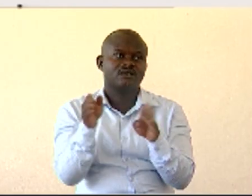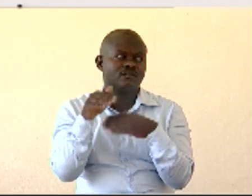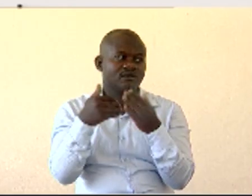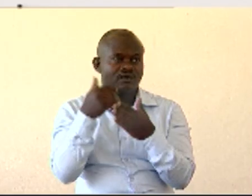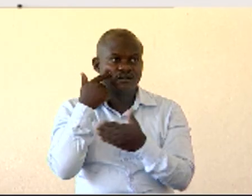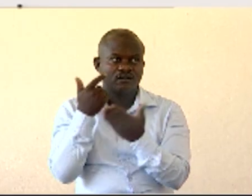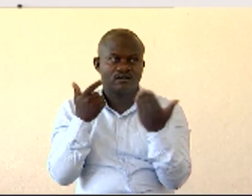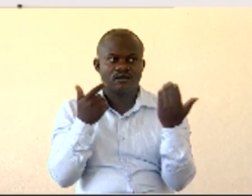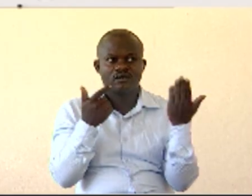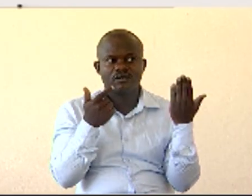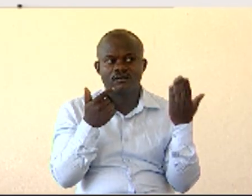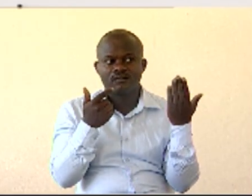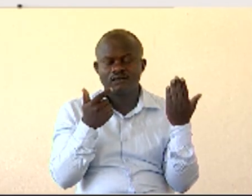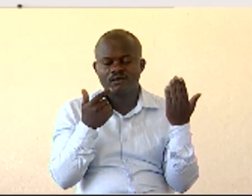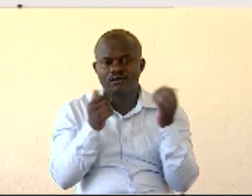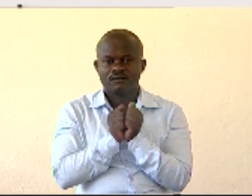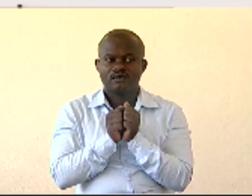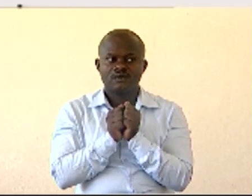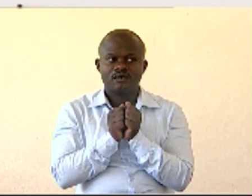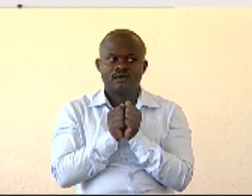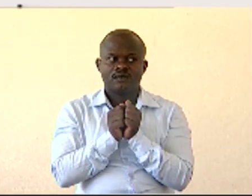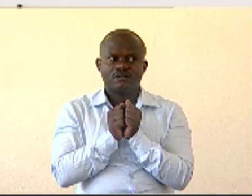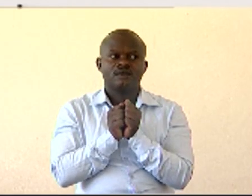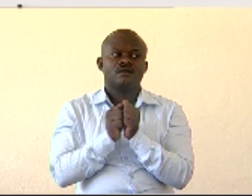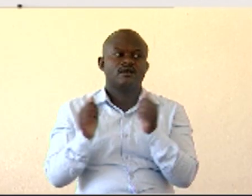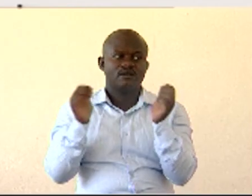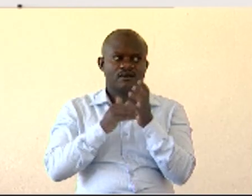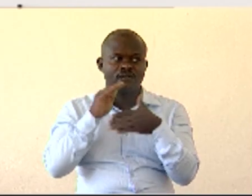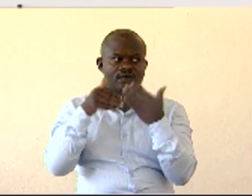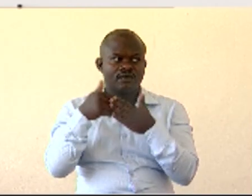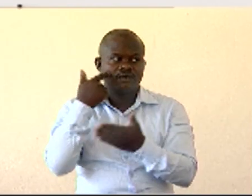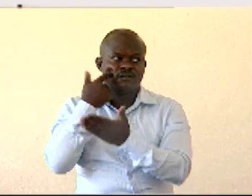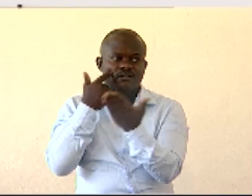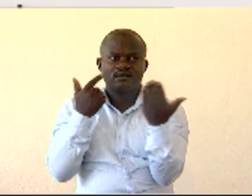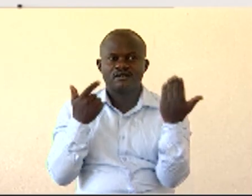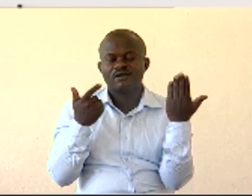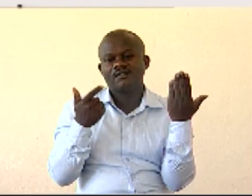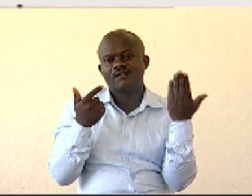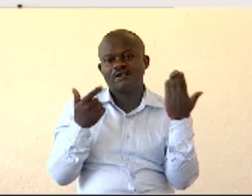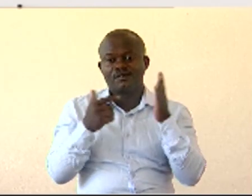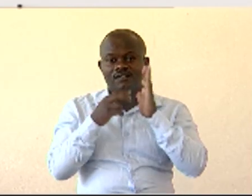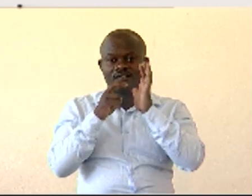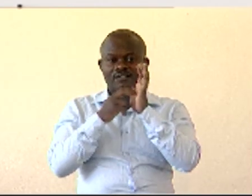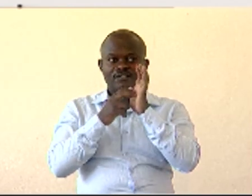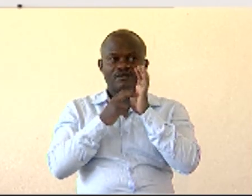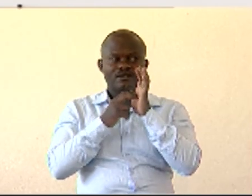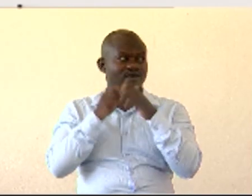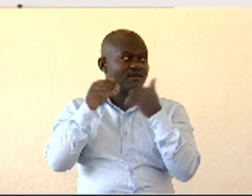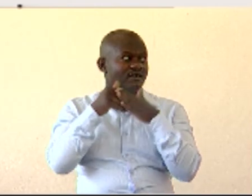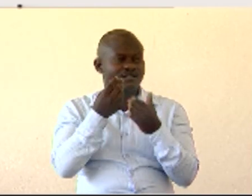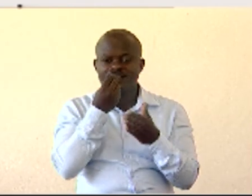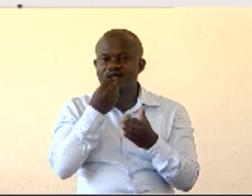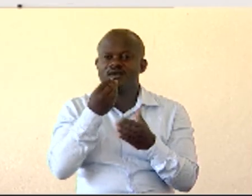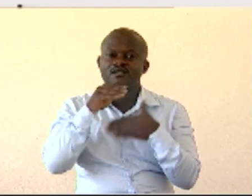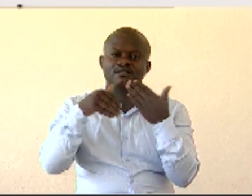they direct or indirect contact. And these are referred to as eating food which has